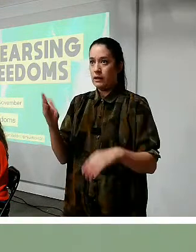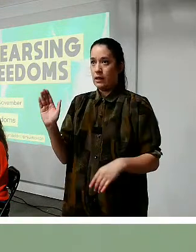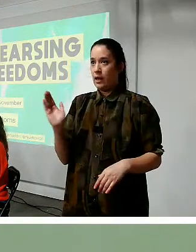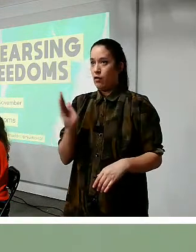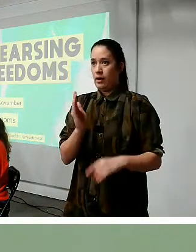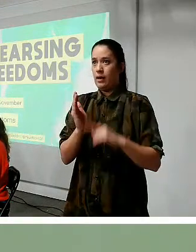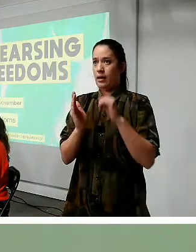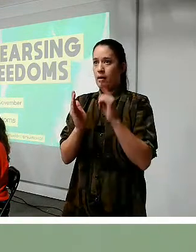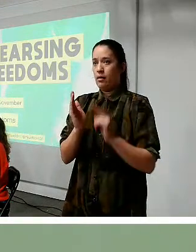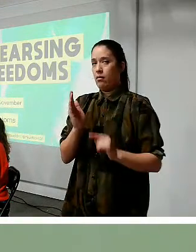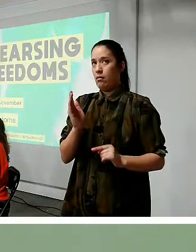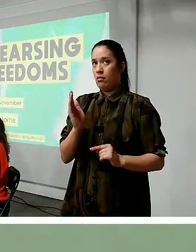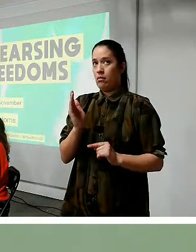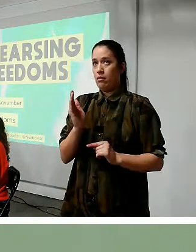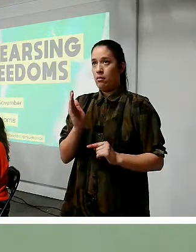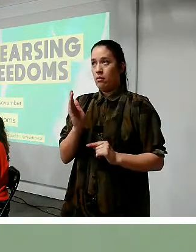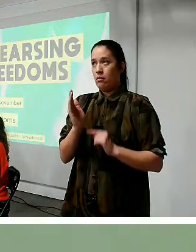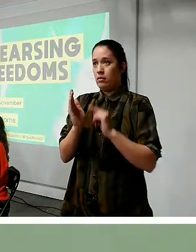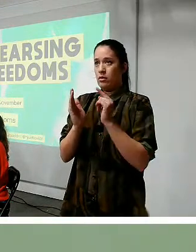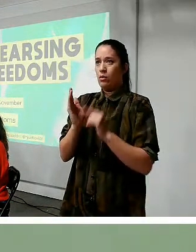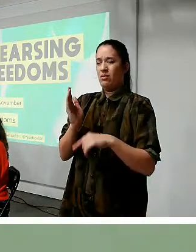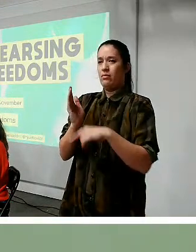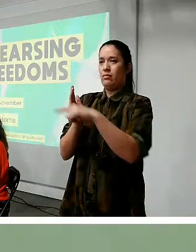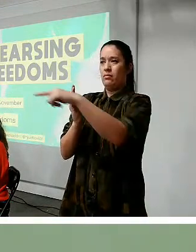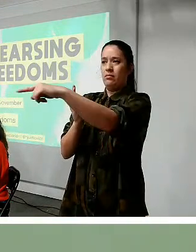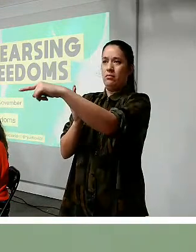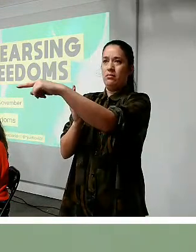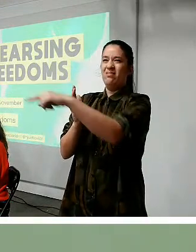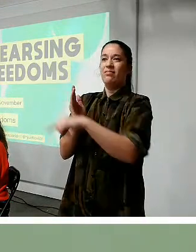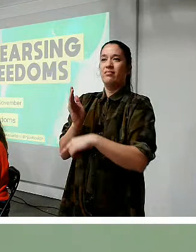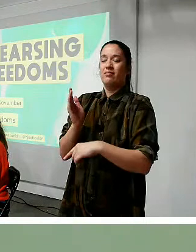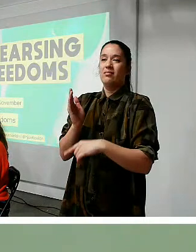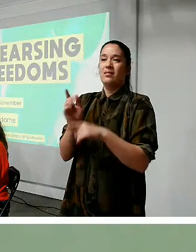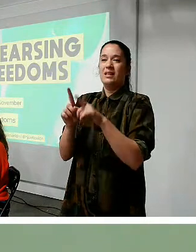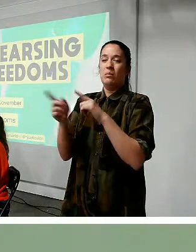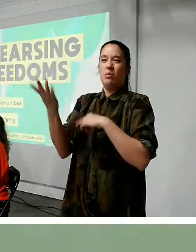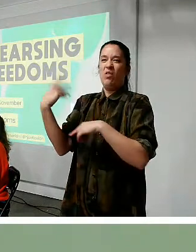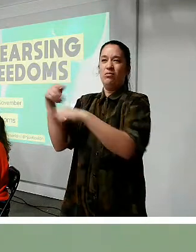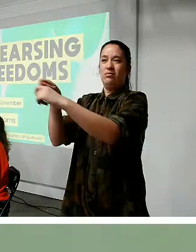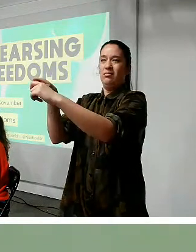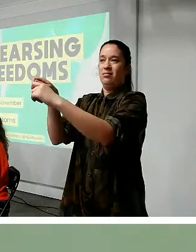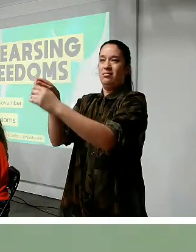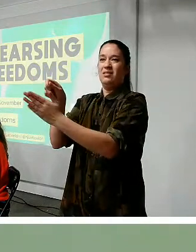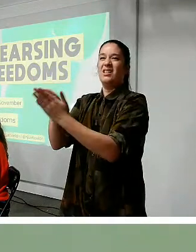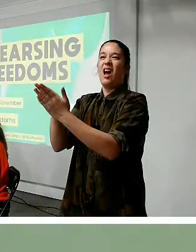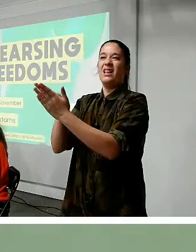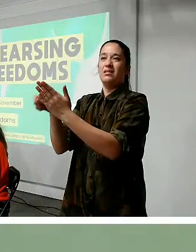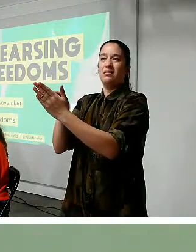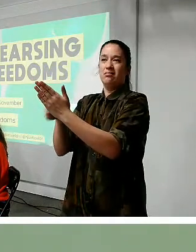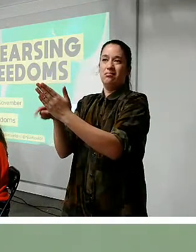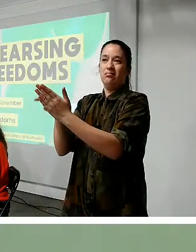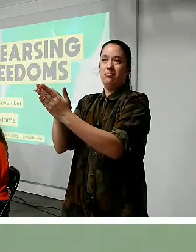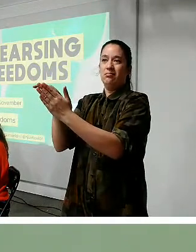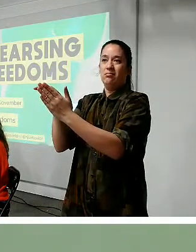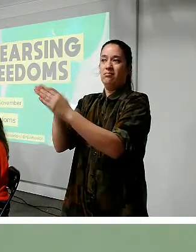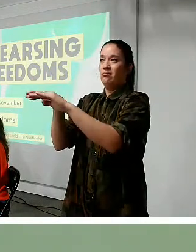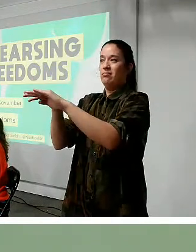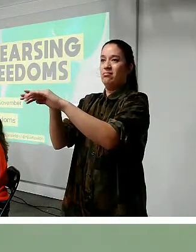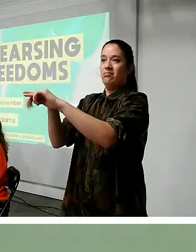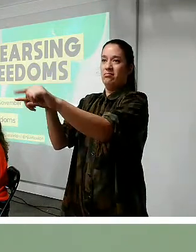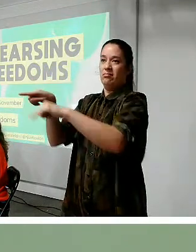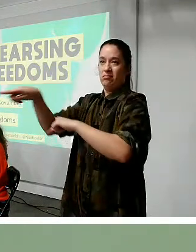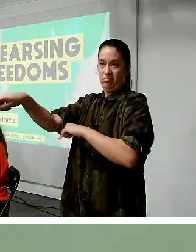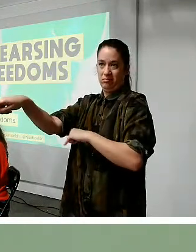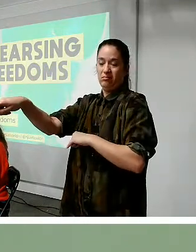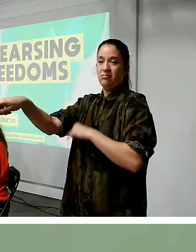left, just to the left of where the sign-in desk is, where you got your masks from. And again, you'll be on Brixton Road. We